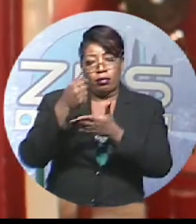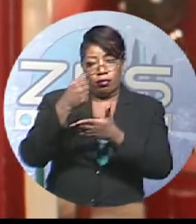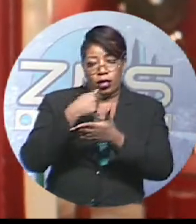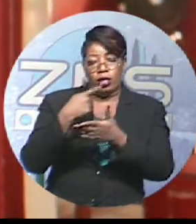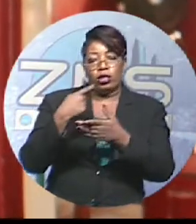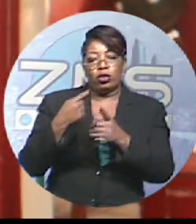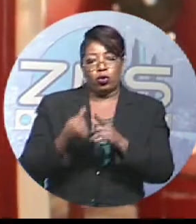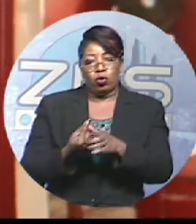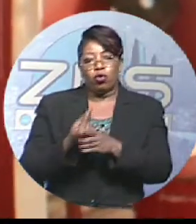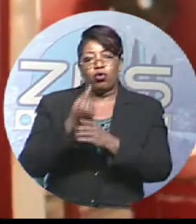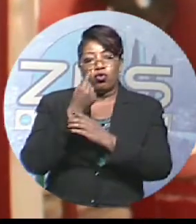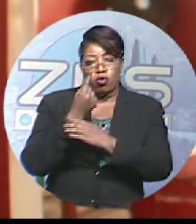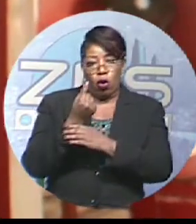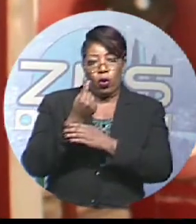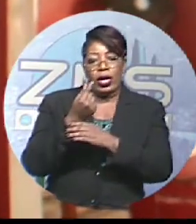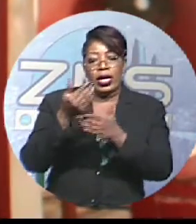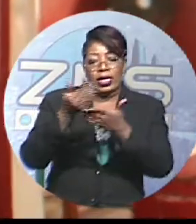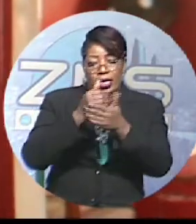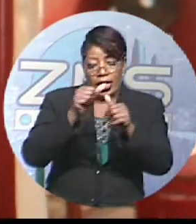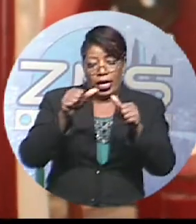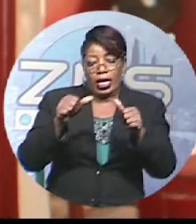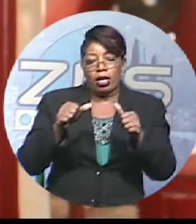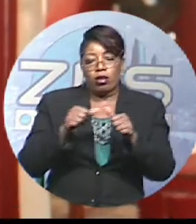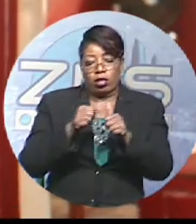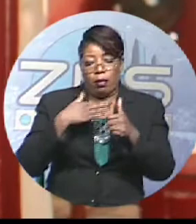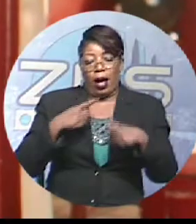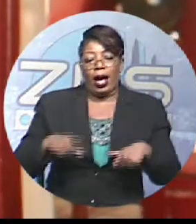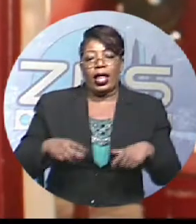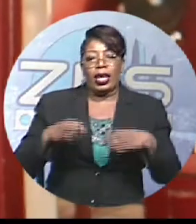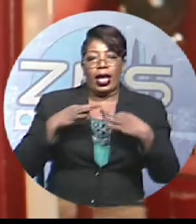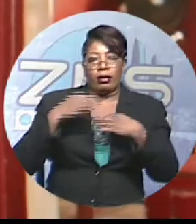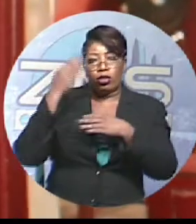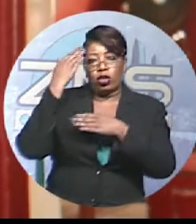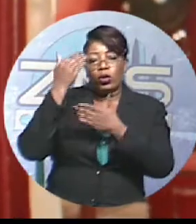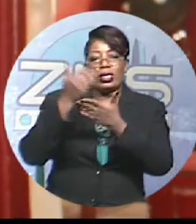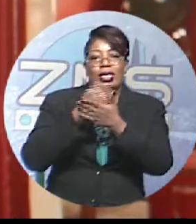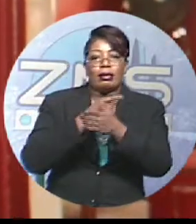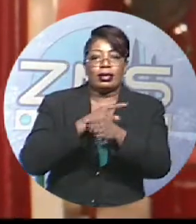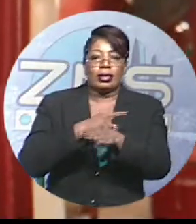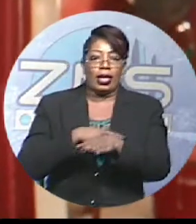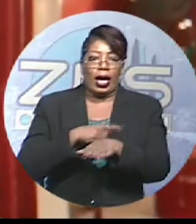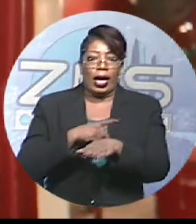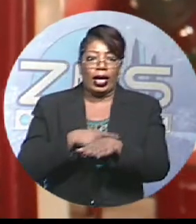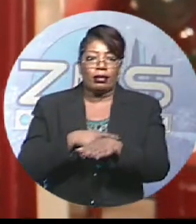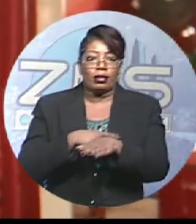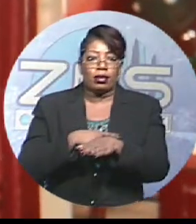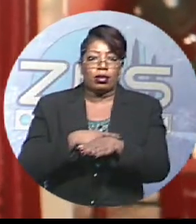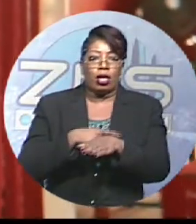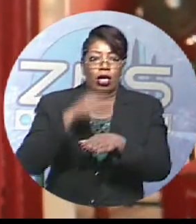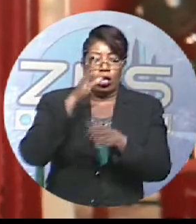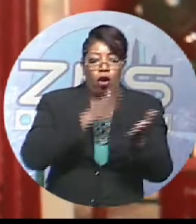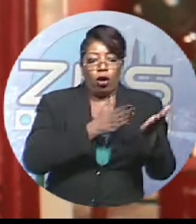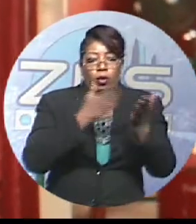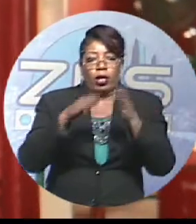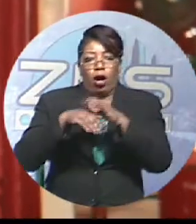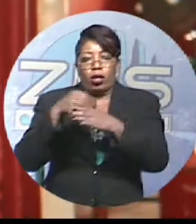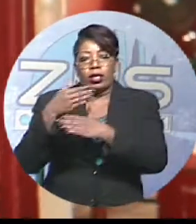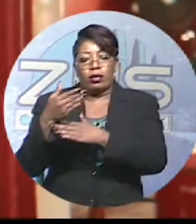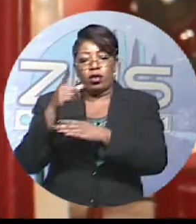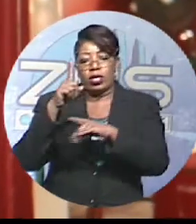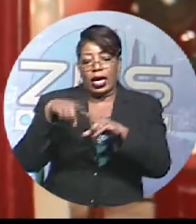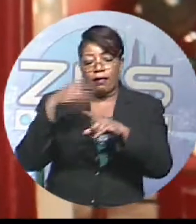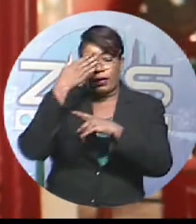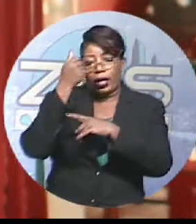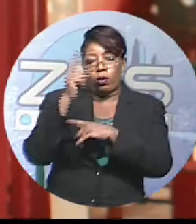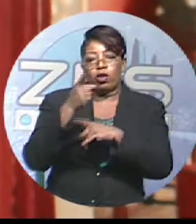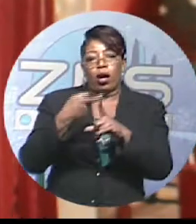grow in certain areas of my life. You know that, you know, sometimes when God bring you out of something, you can't really forget where you